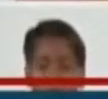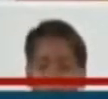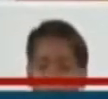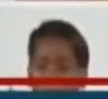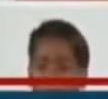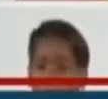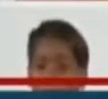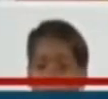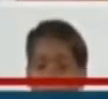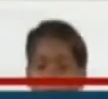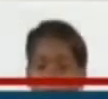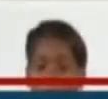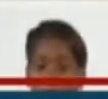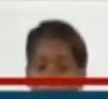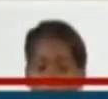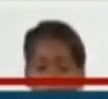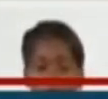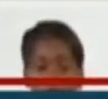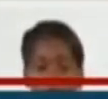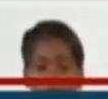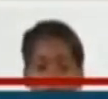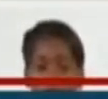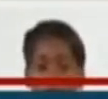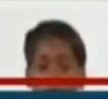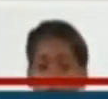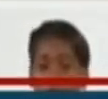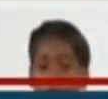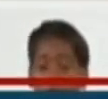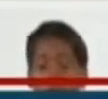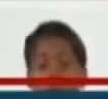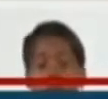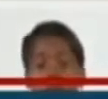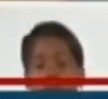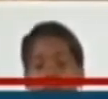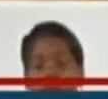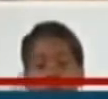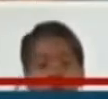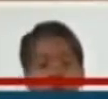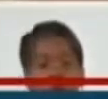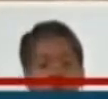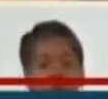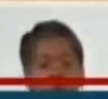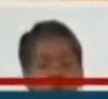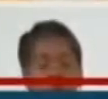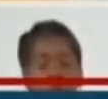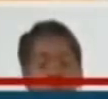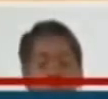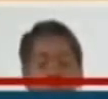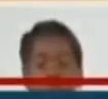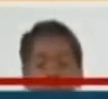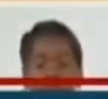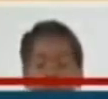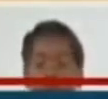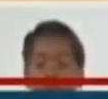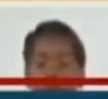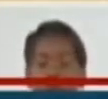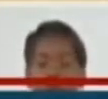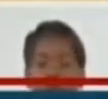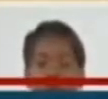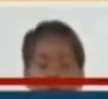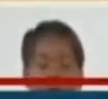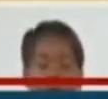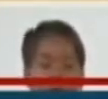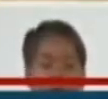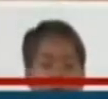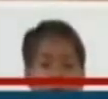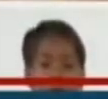authorities for three of the domestically made vaccines against COVID-19, Soberana 02, Abdella and Soberana Plus. The Bio-Cuba Pharma,